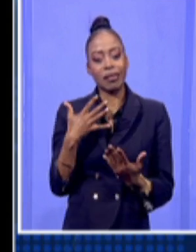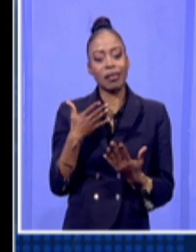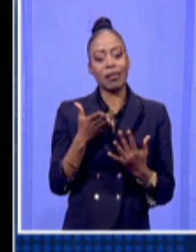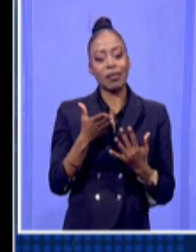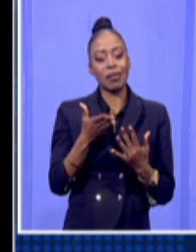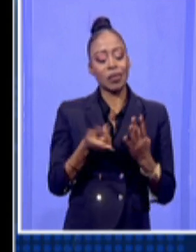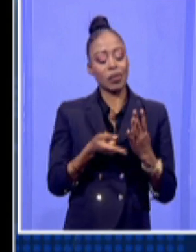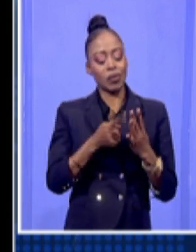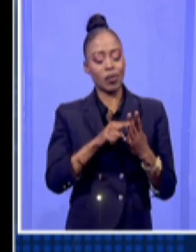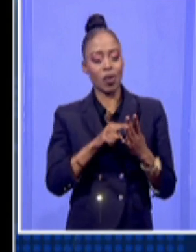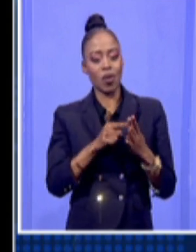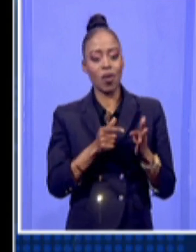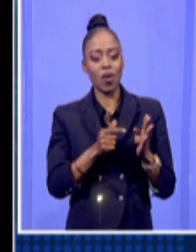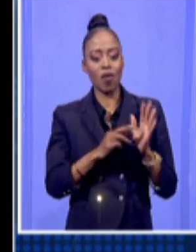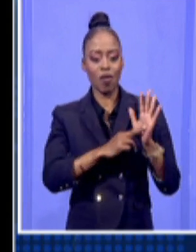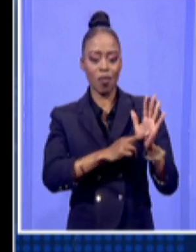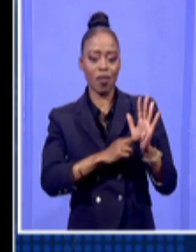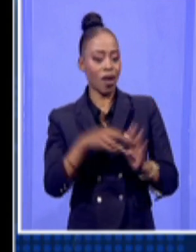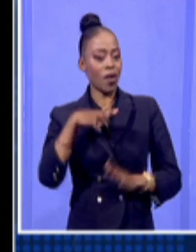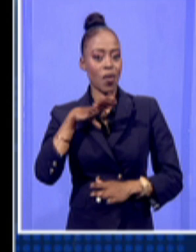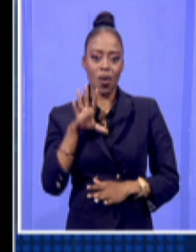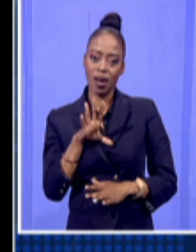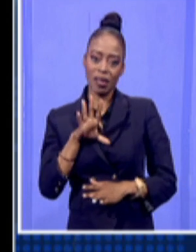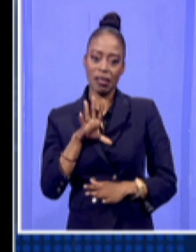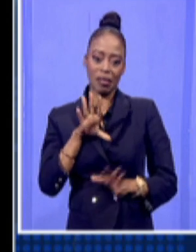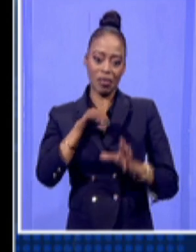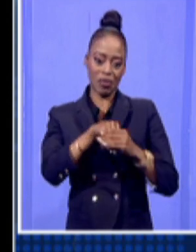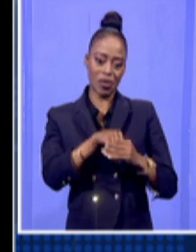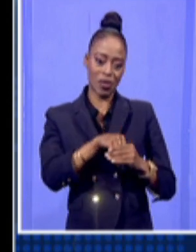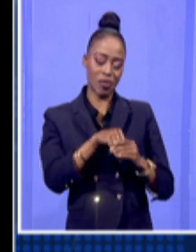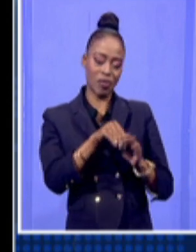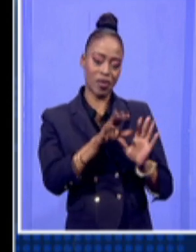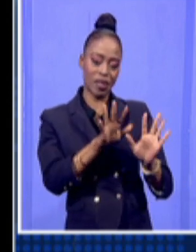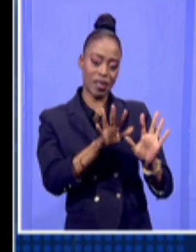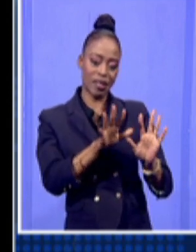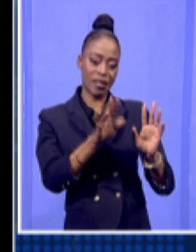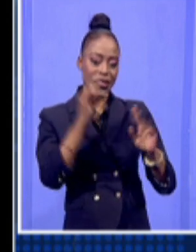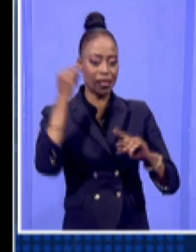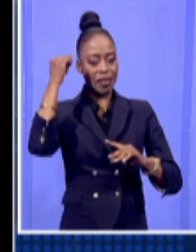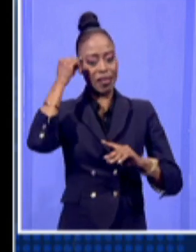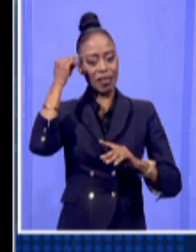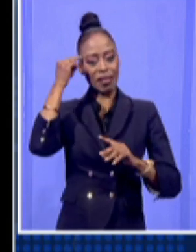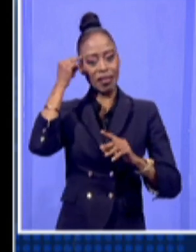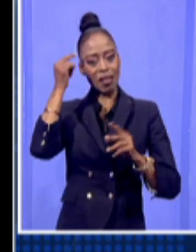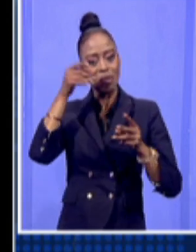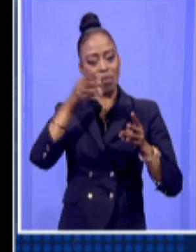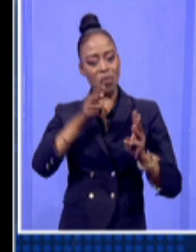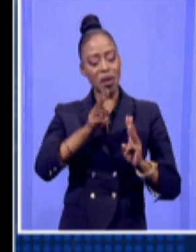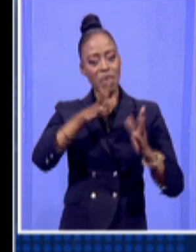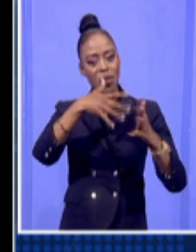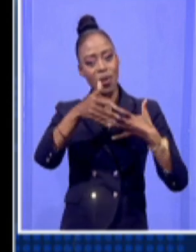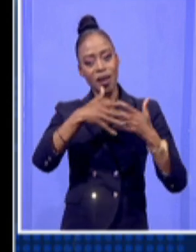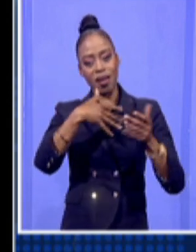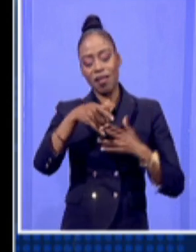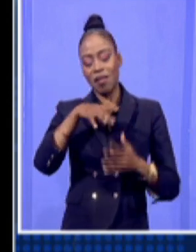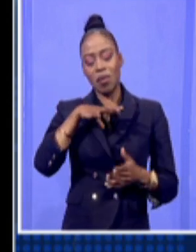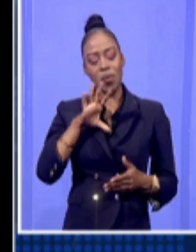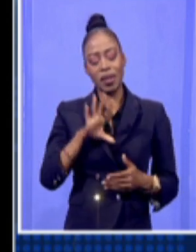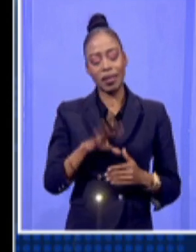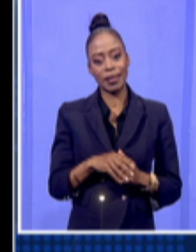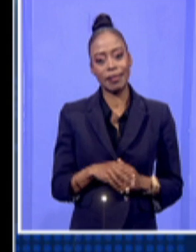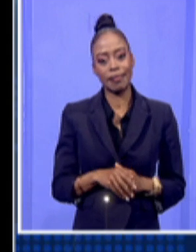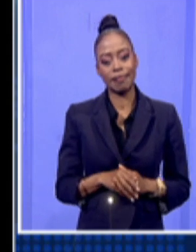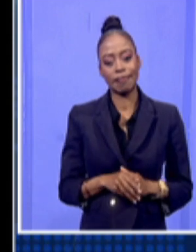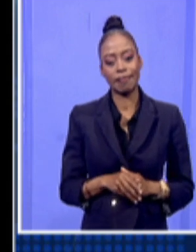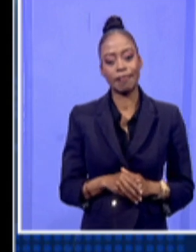4. I do not want to enter into the thinking space and mindset